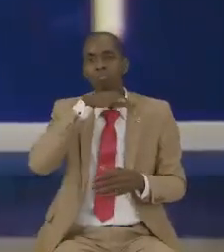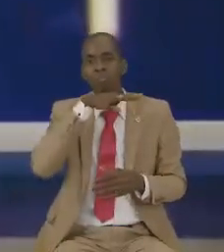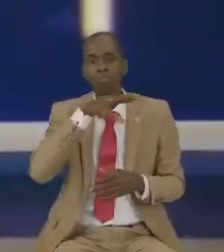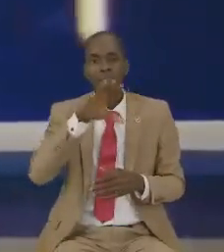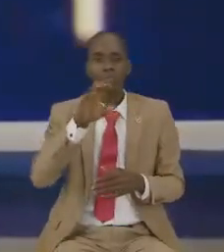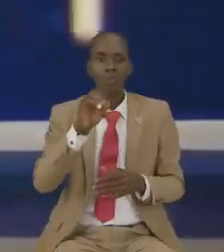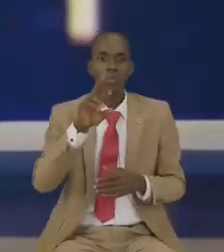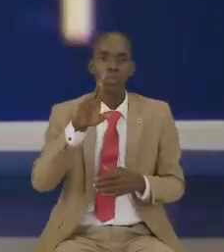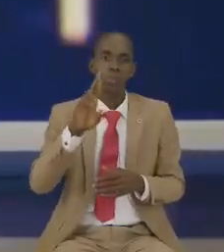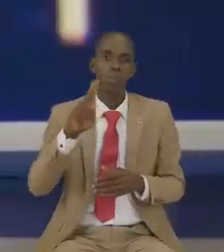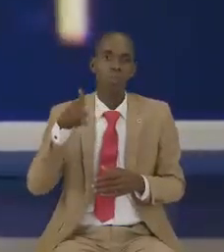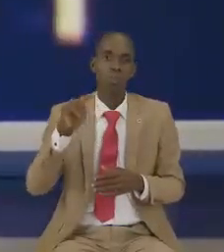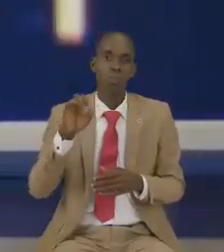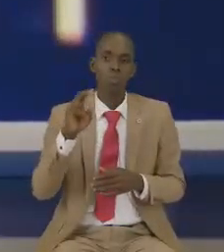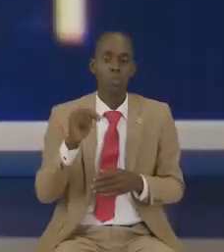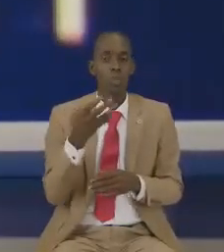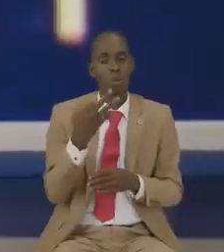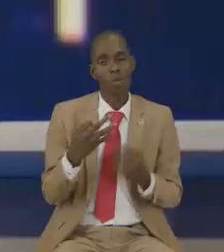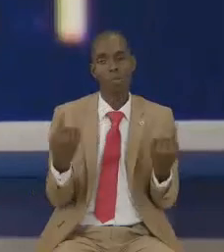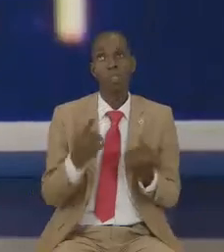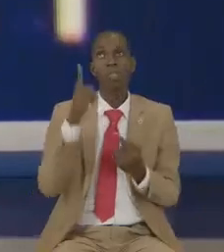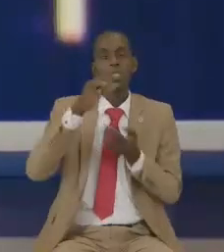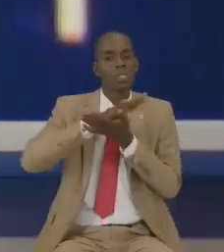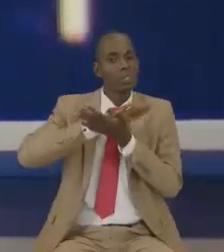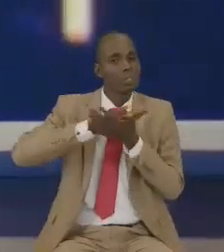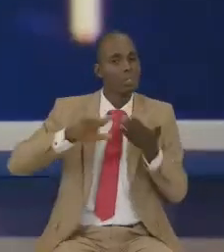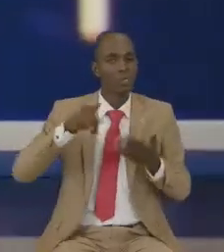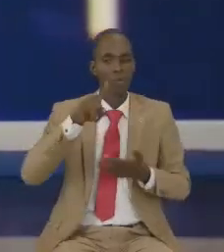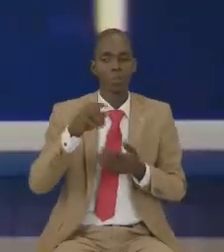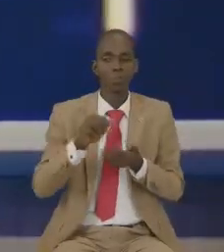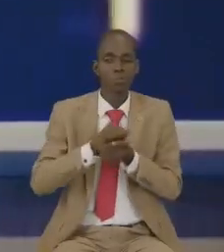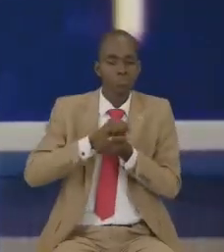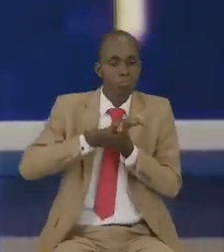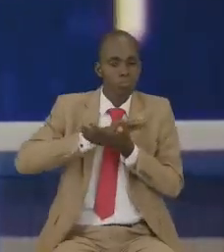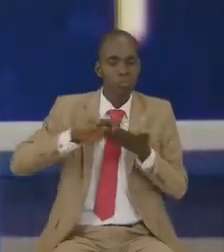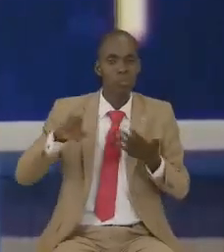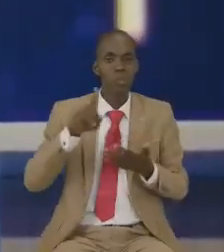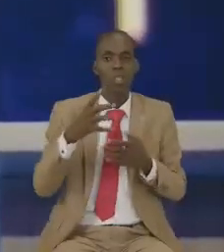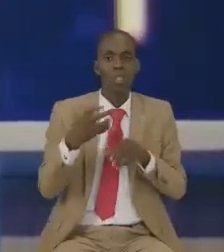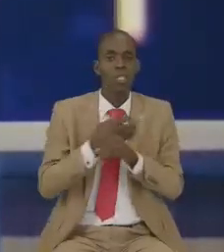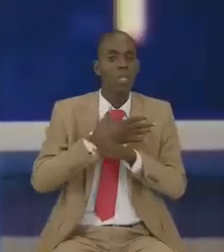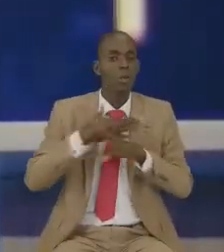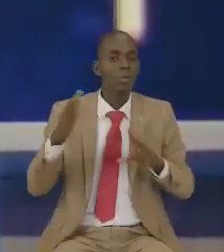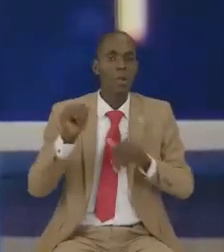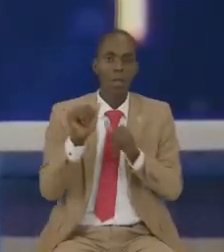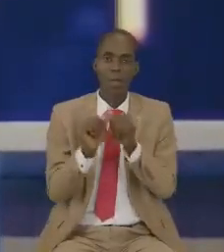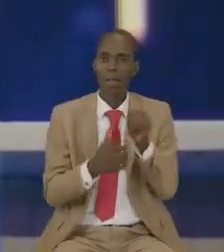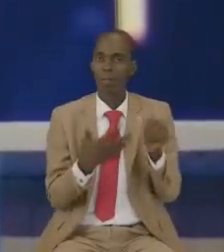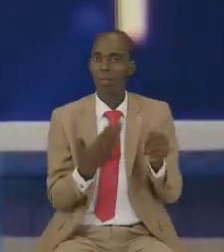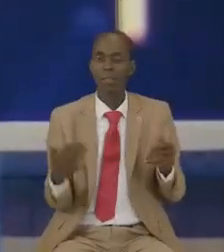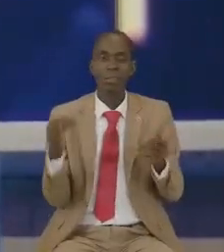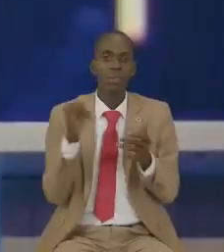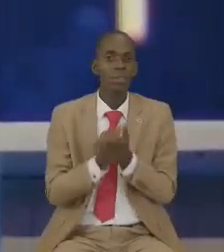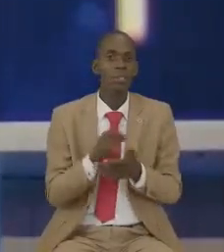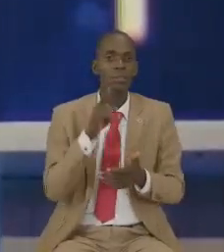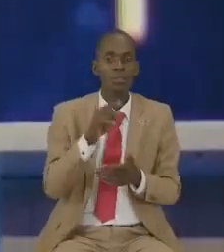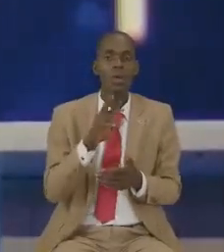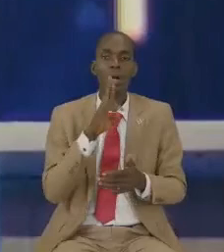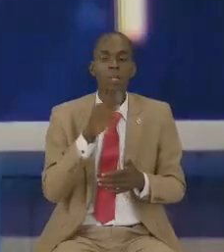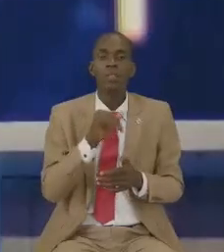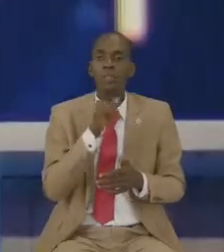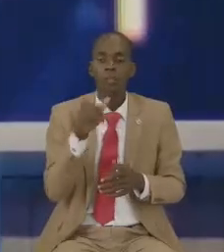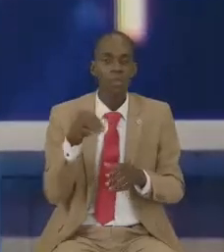He cleanses you. He purges you. He takes away everything that you are not in possession